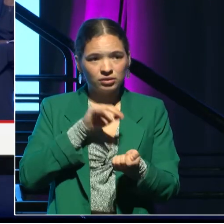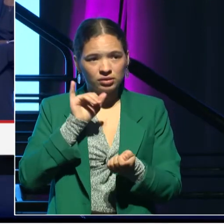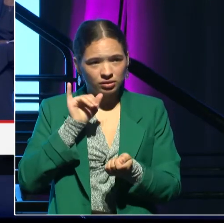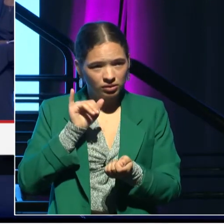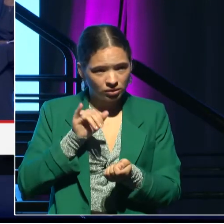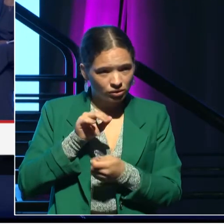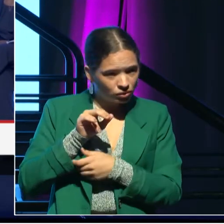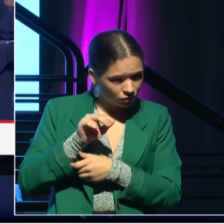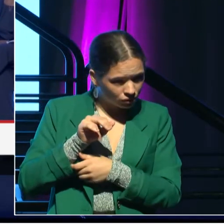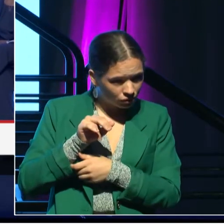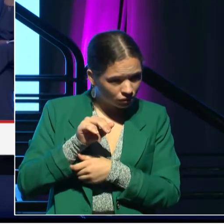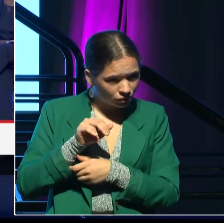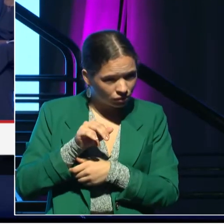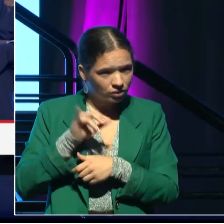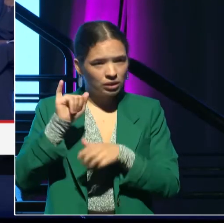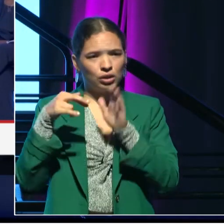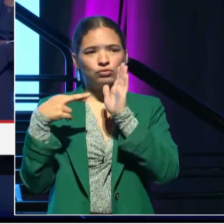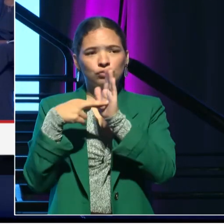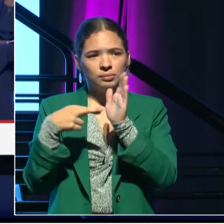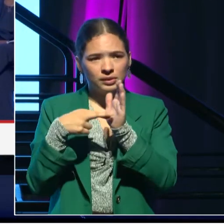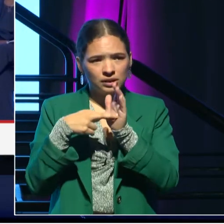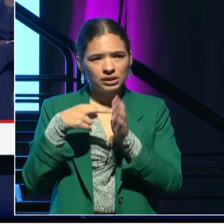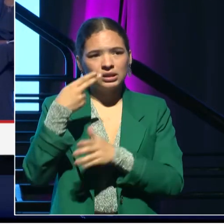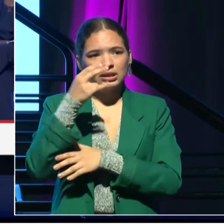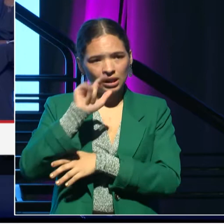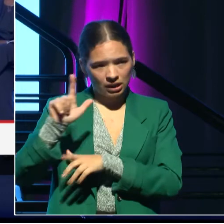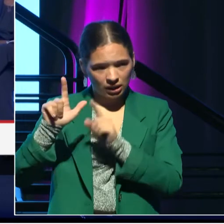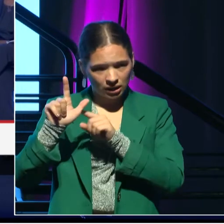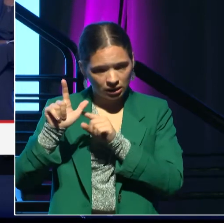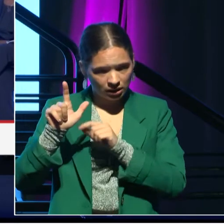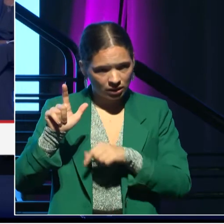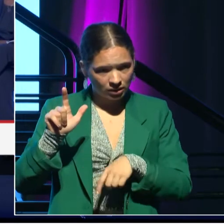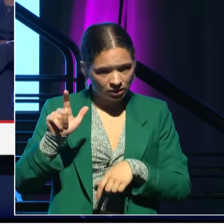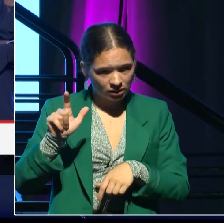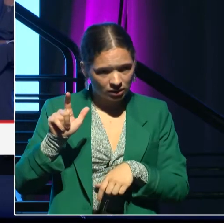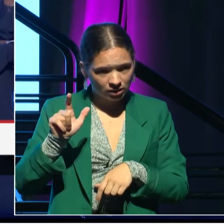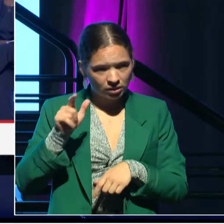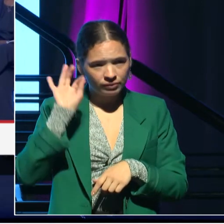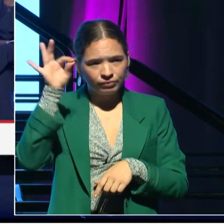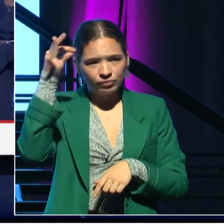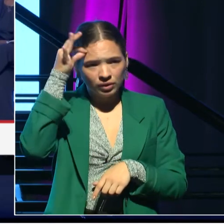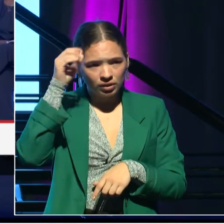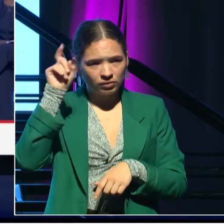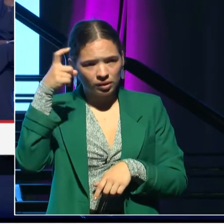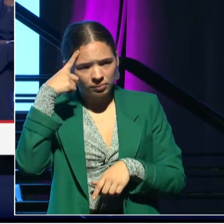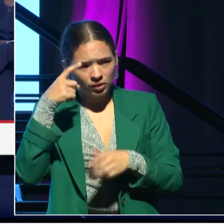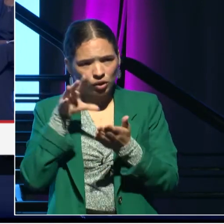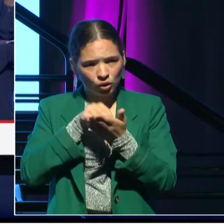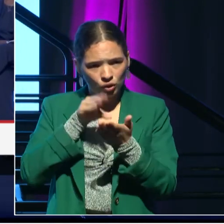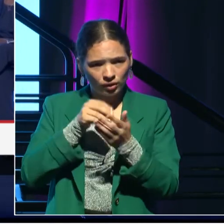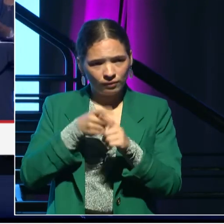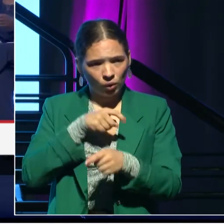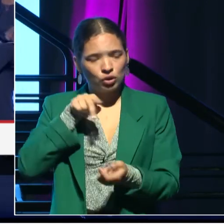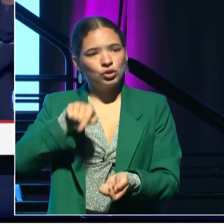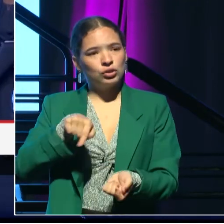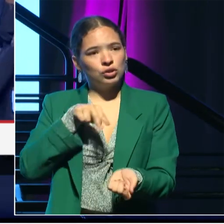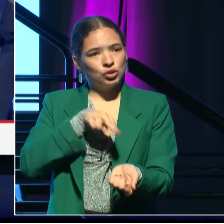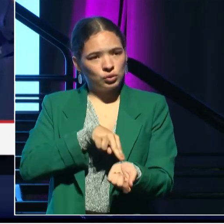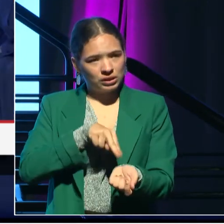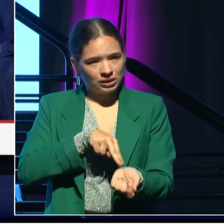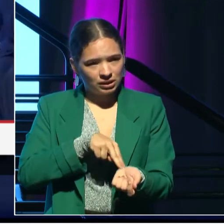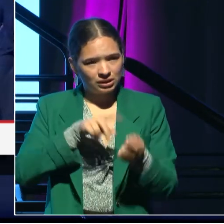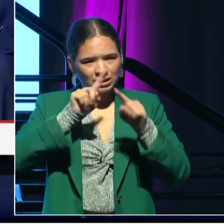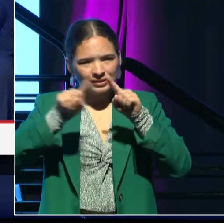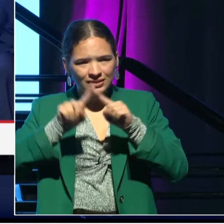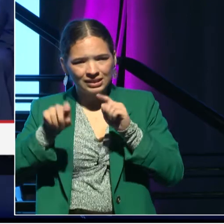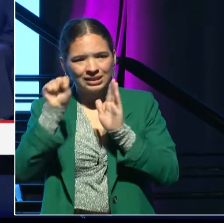of Illinois, can you talk to us about what the federal government can learn from nurses and states across the country to help address this